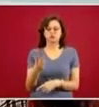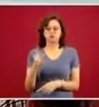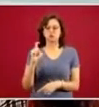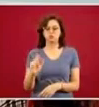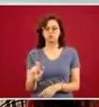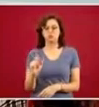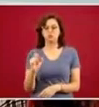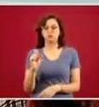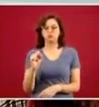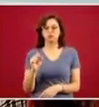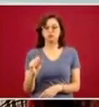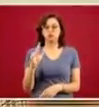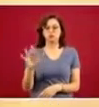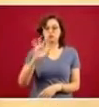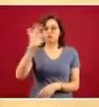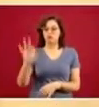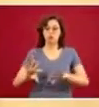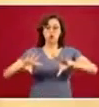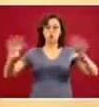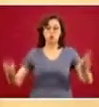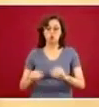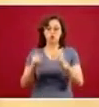intubated.